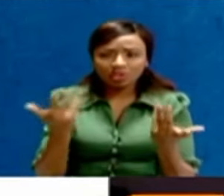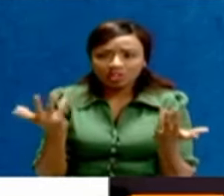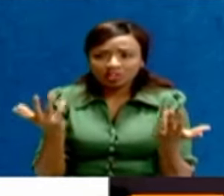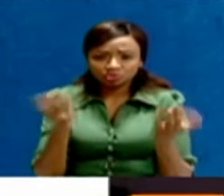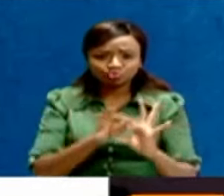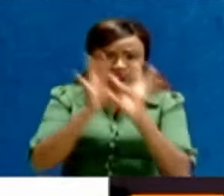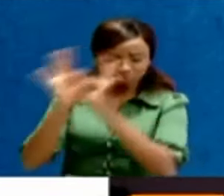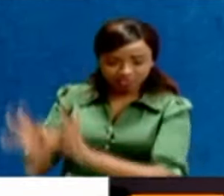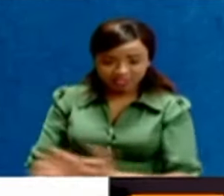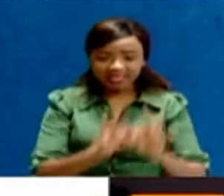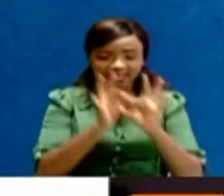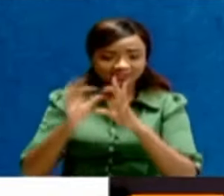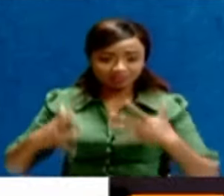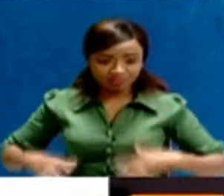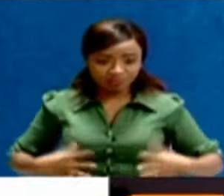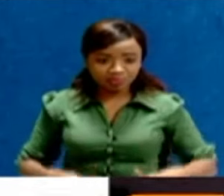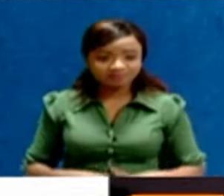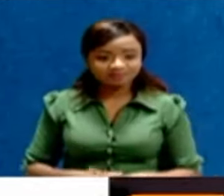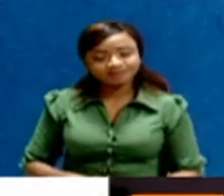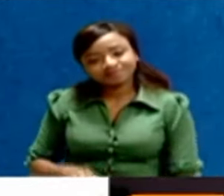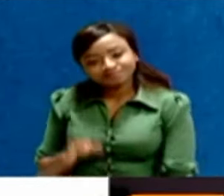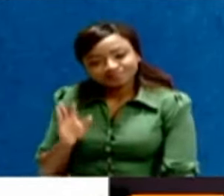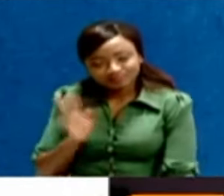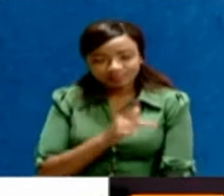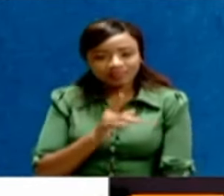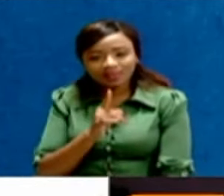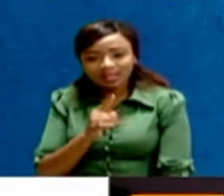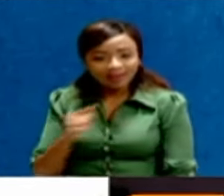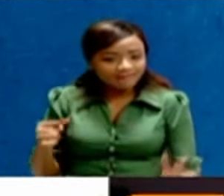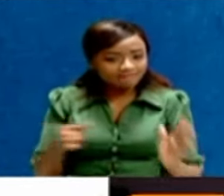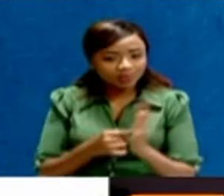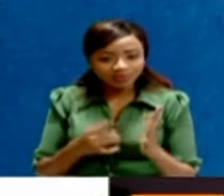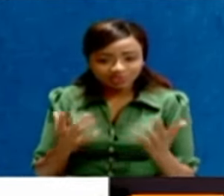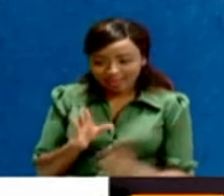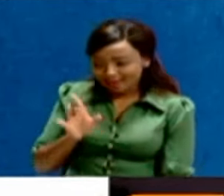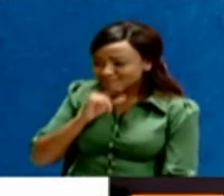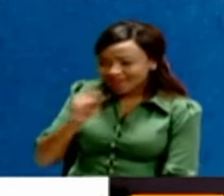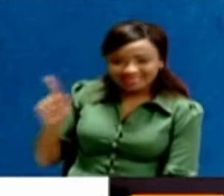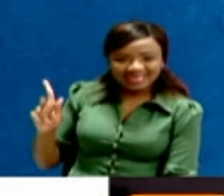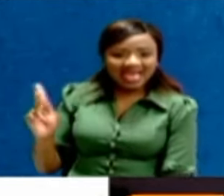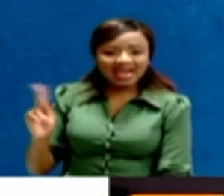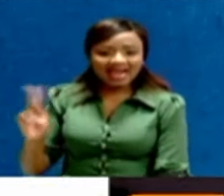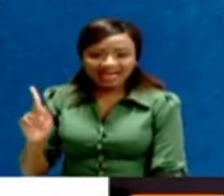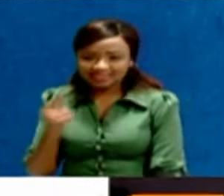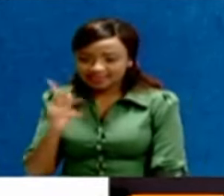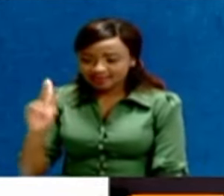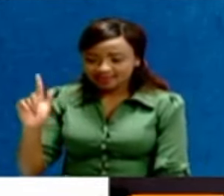he's able to unite that one country. The argument which Senator Kangata is trying to